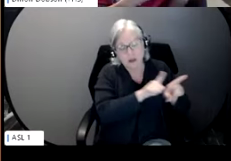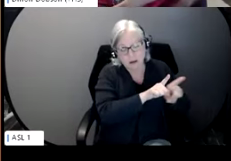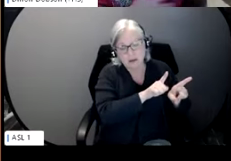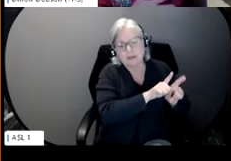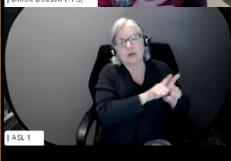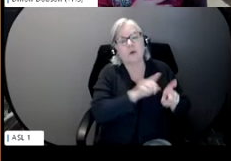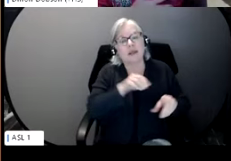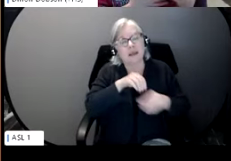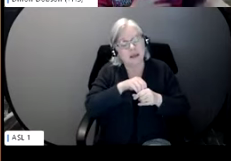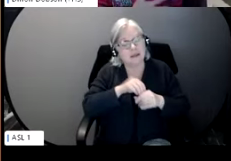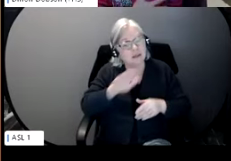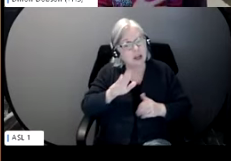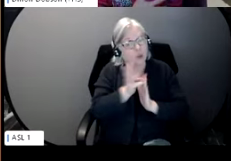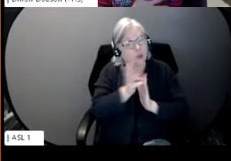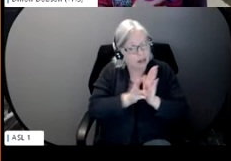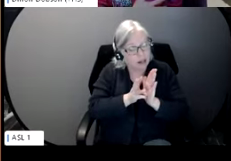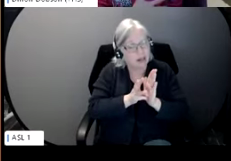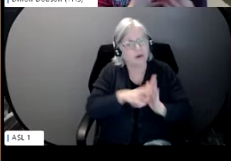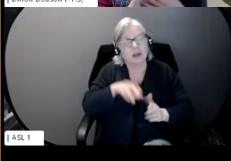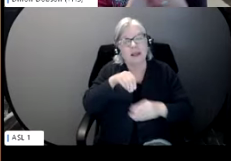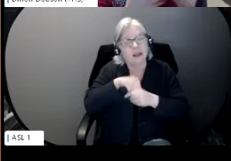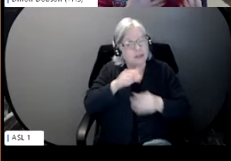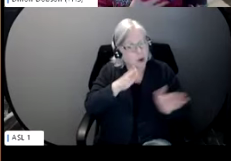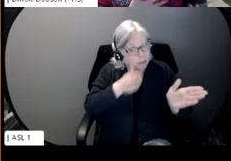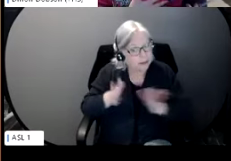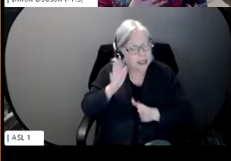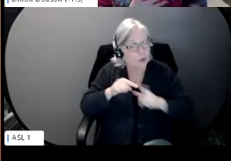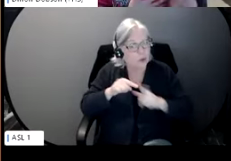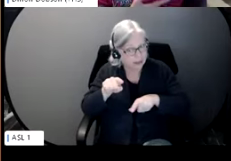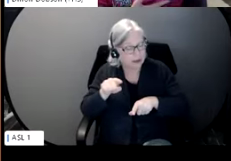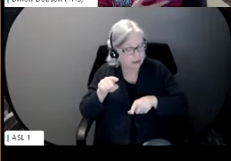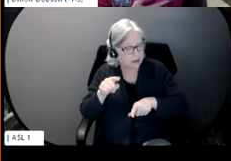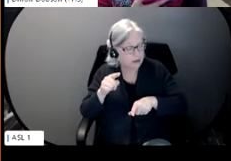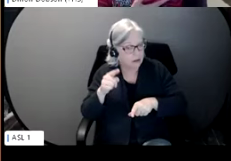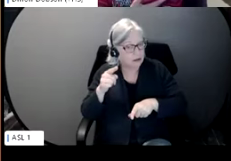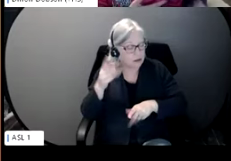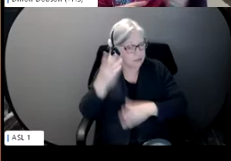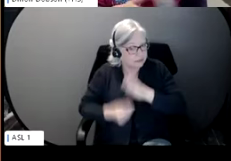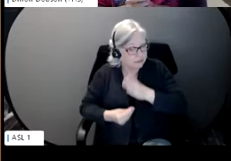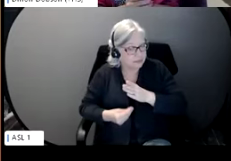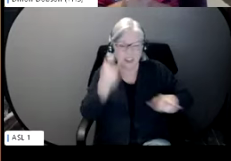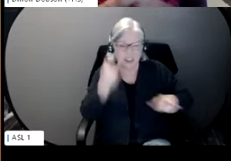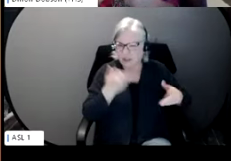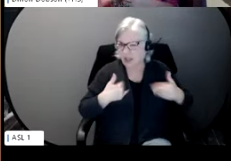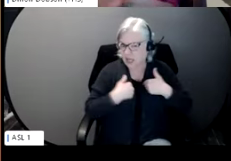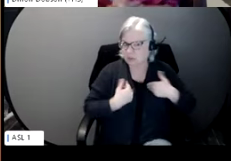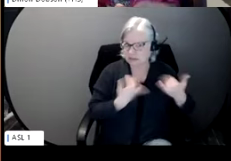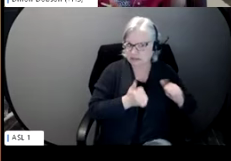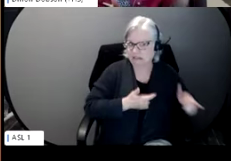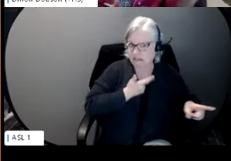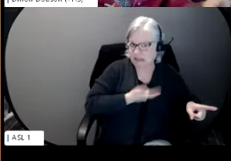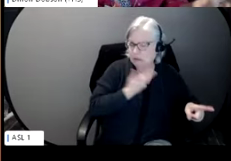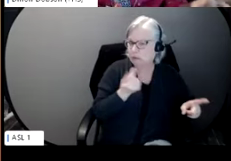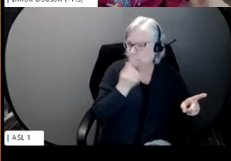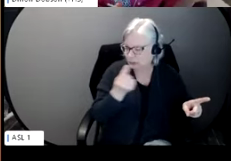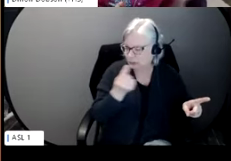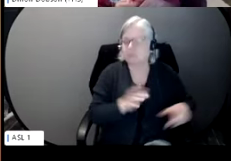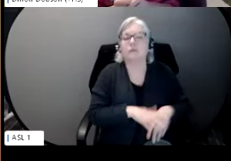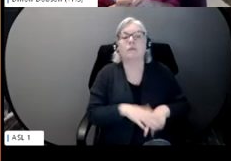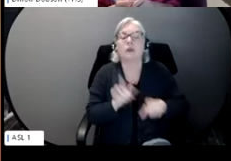in their, plans for when they depart, if their animal's going to outlive them. And then the other thing is we do